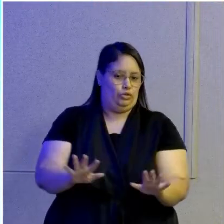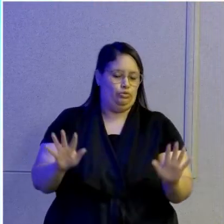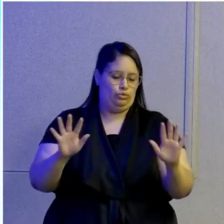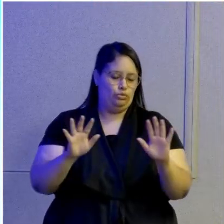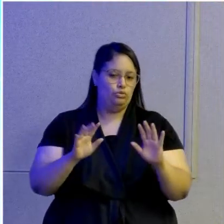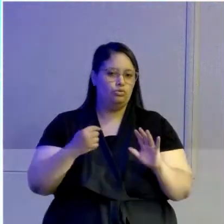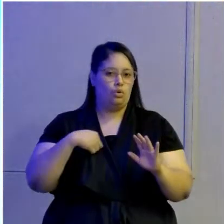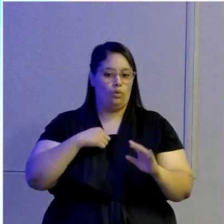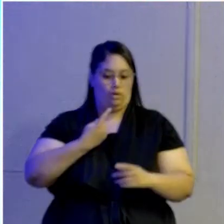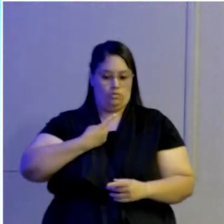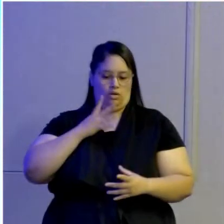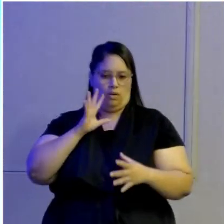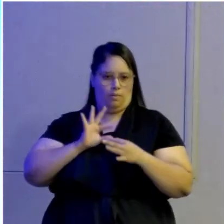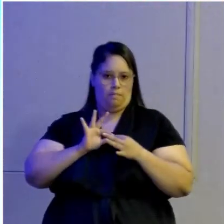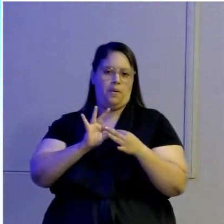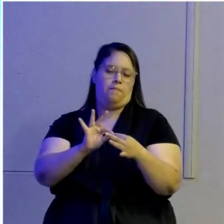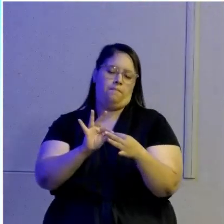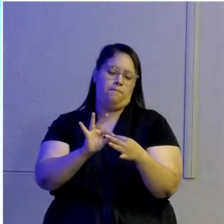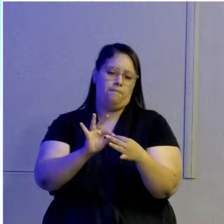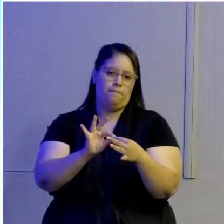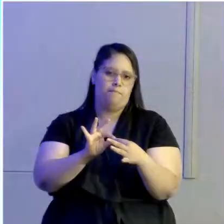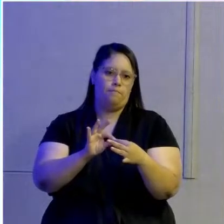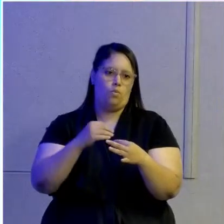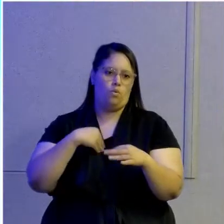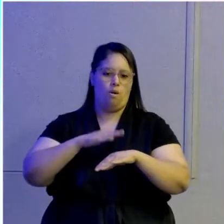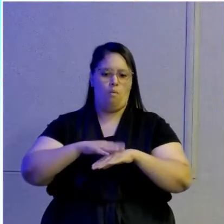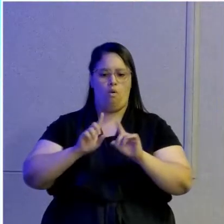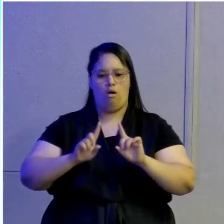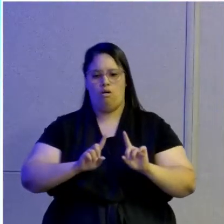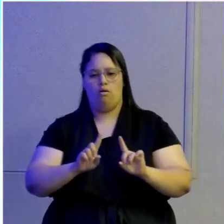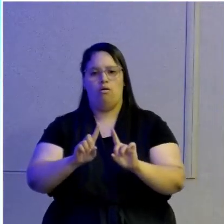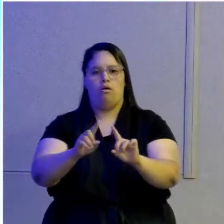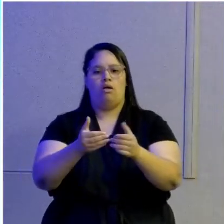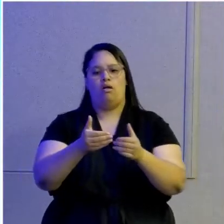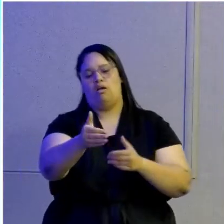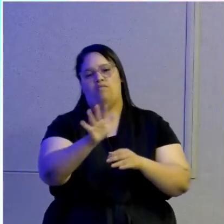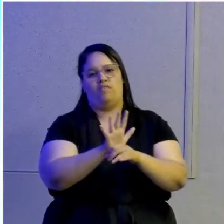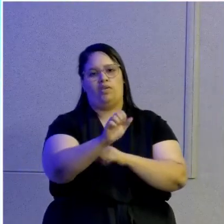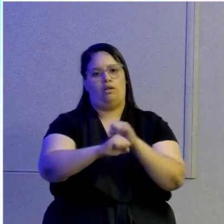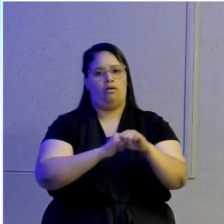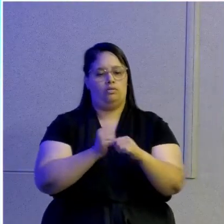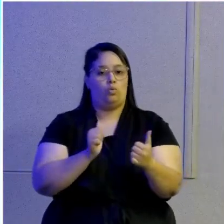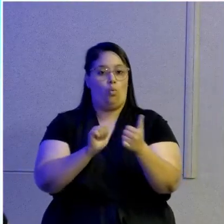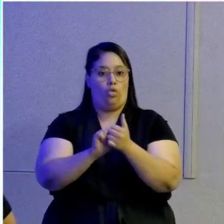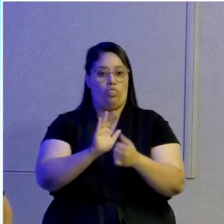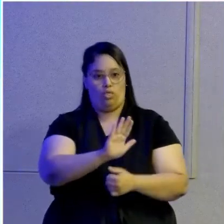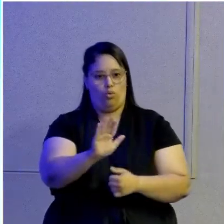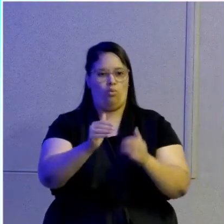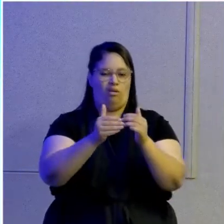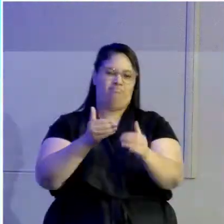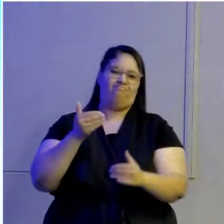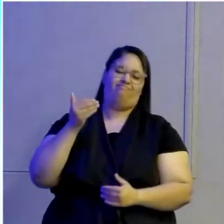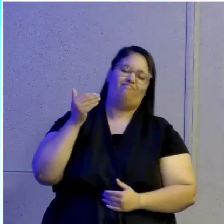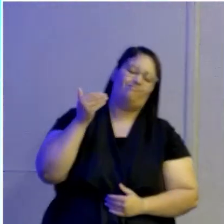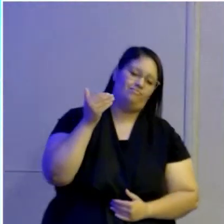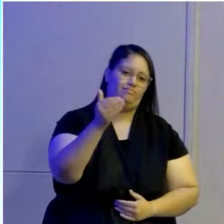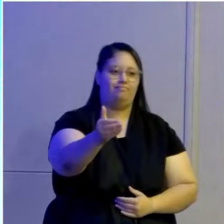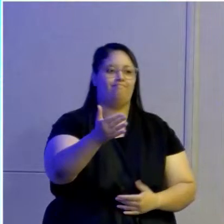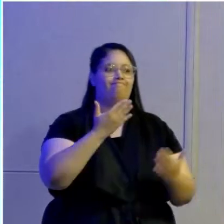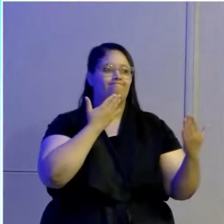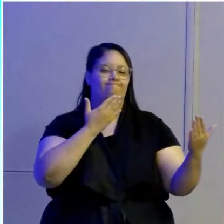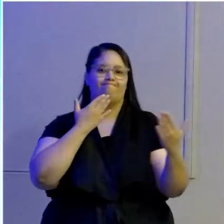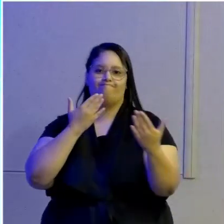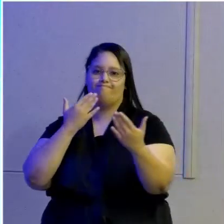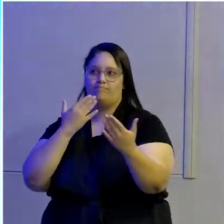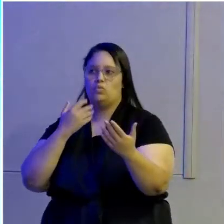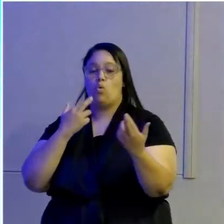We are committing that we are still going to travel. The next 15 years will be with you and beyond, and there's so many